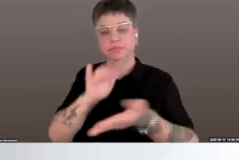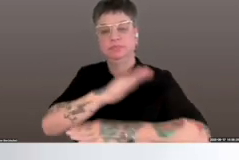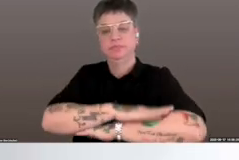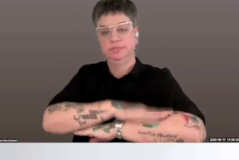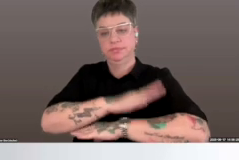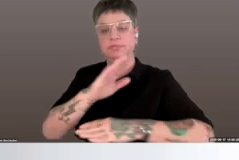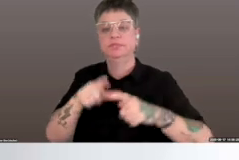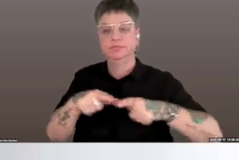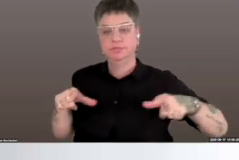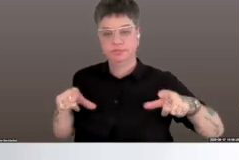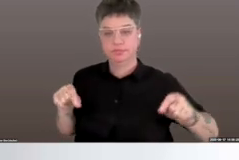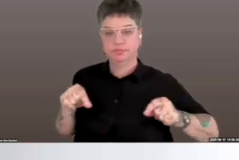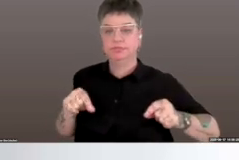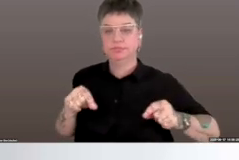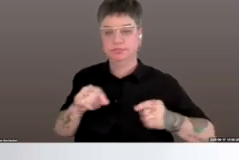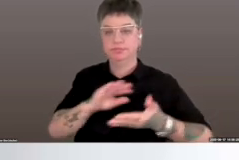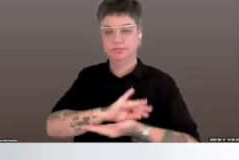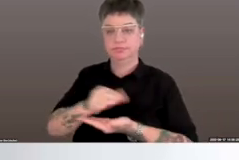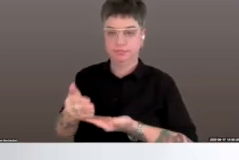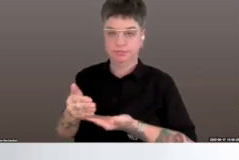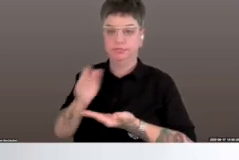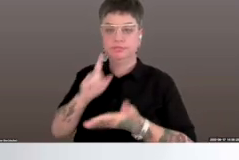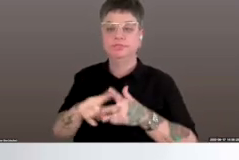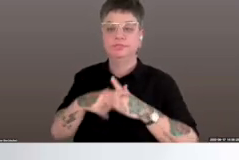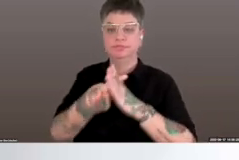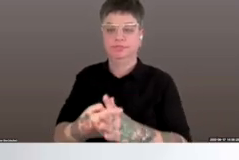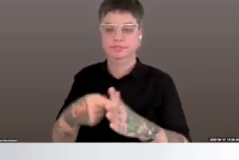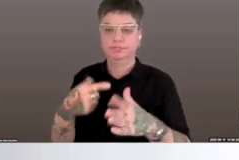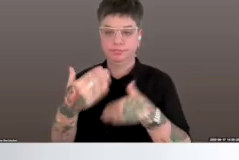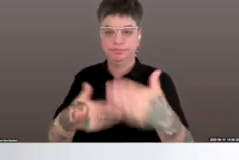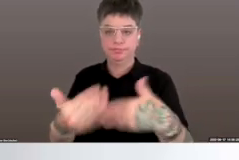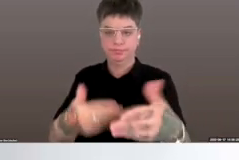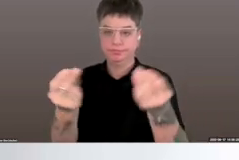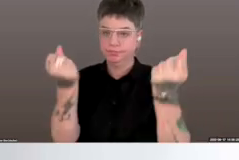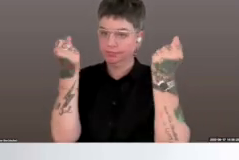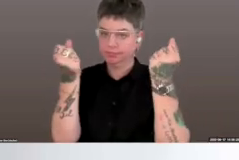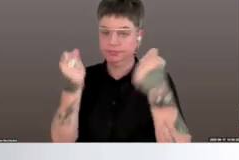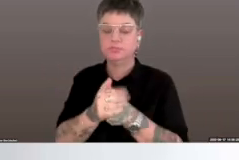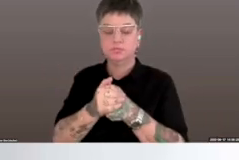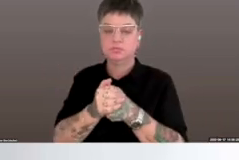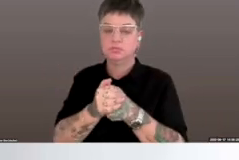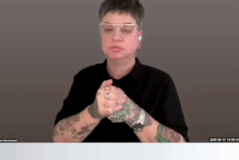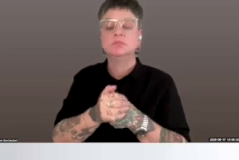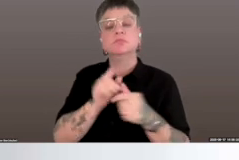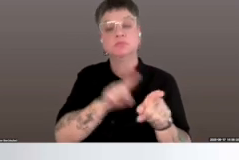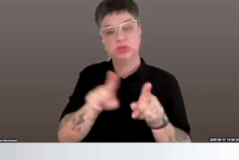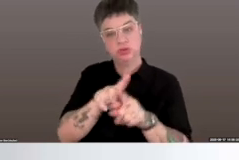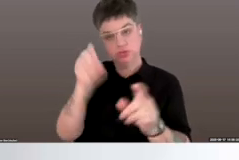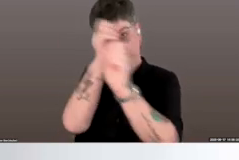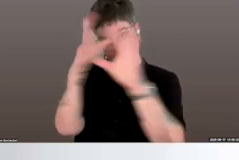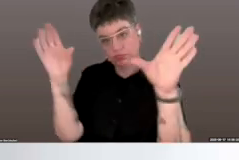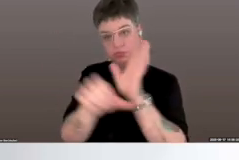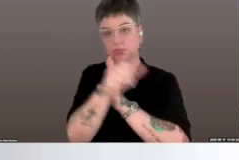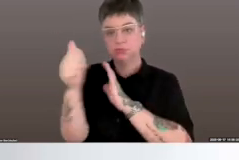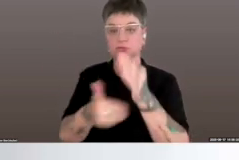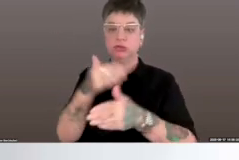for immediately. And then as a part of this funding plan cycle, we do envision another process of where we would be reevaluating all kinds